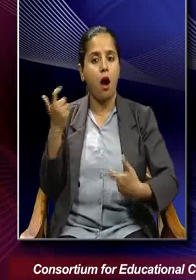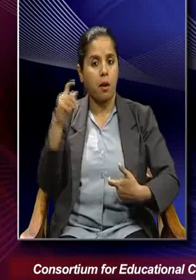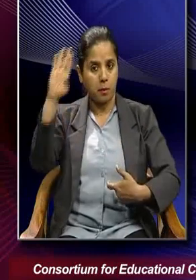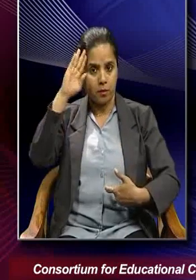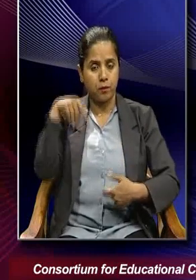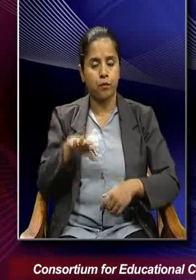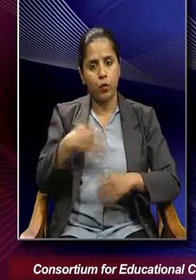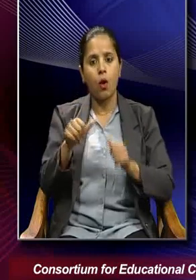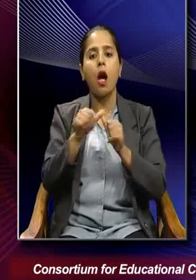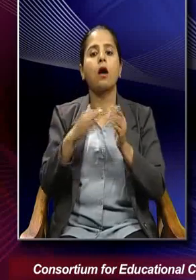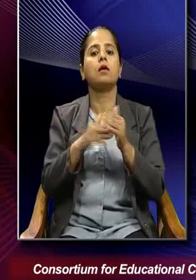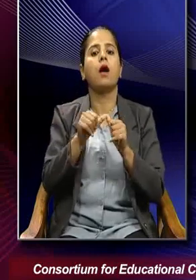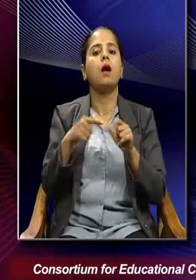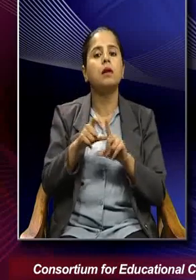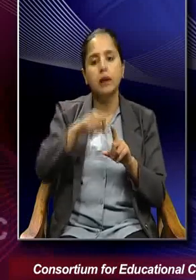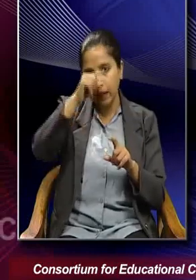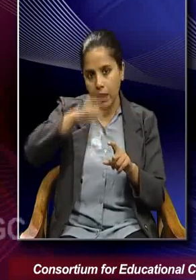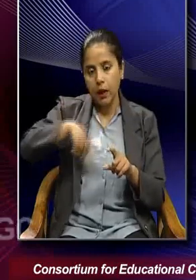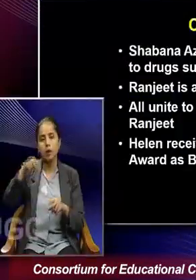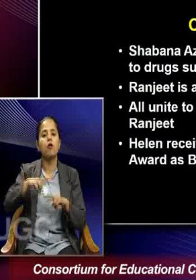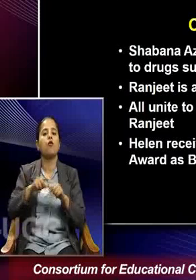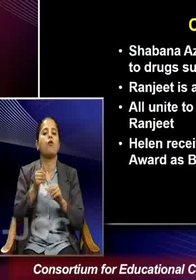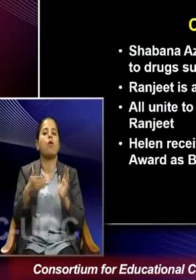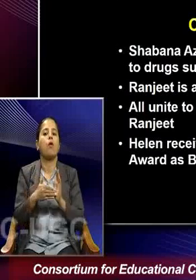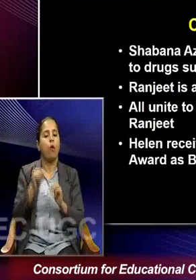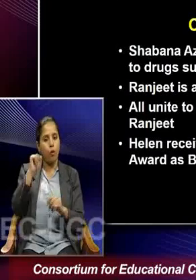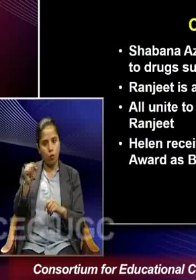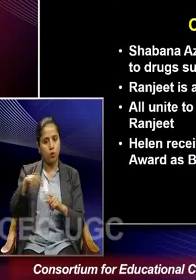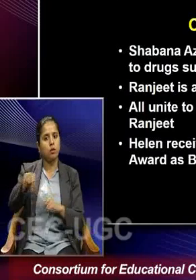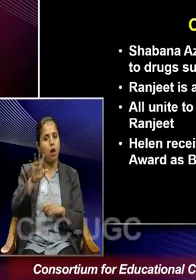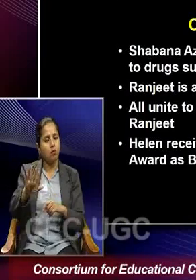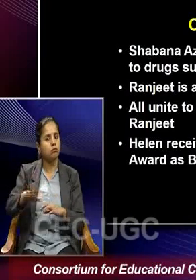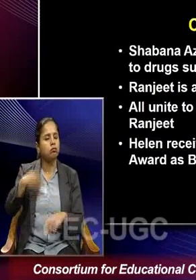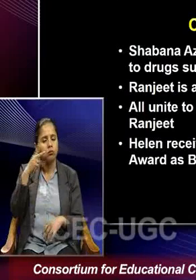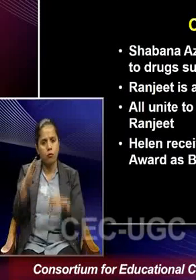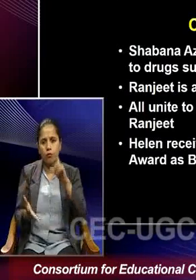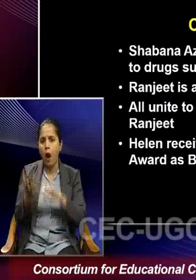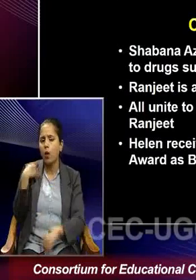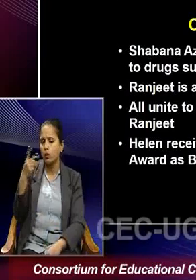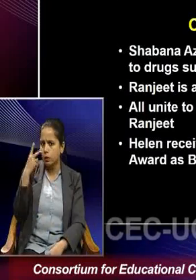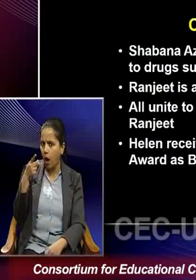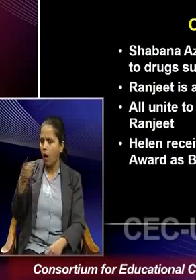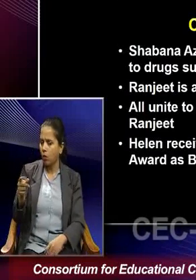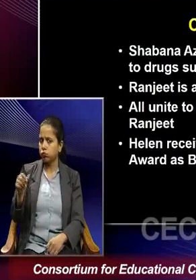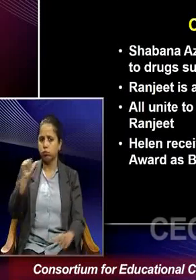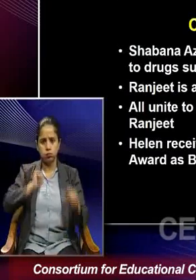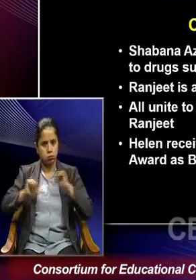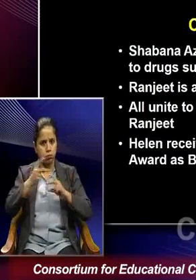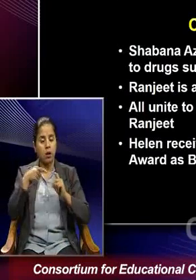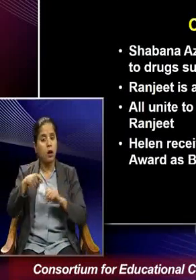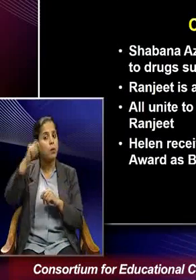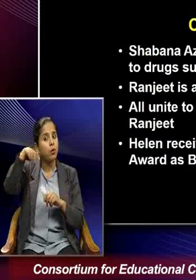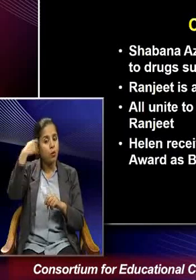Hind Fauj was being used by him, and thereafter we find that this particular